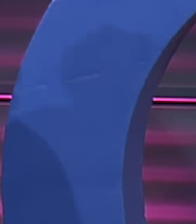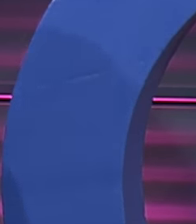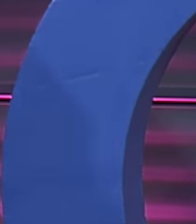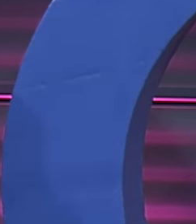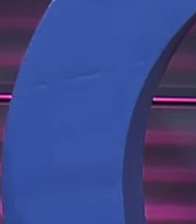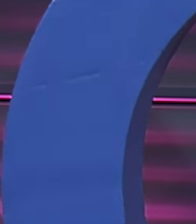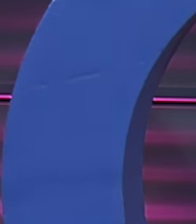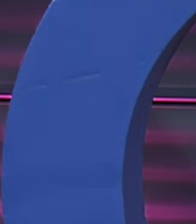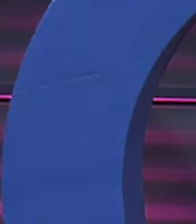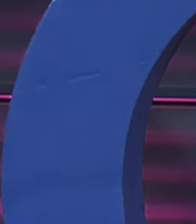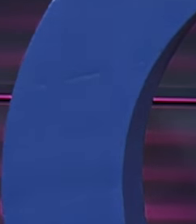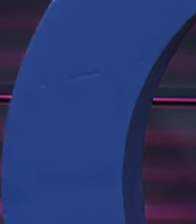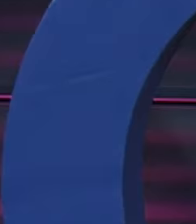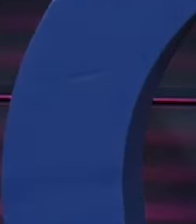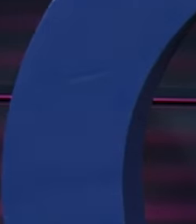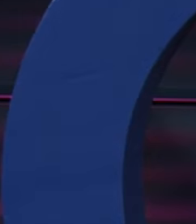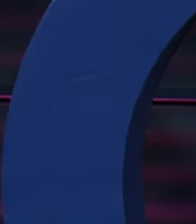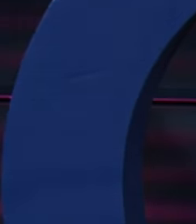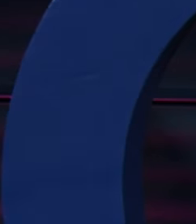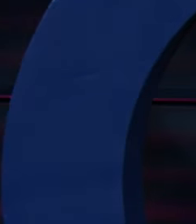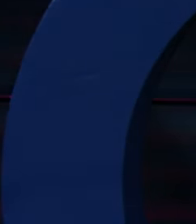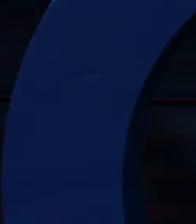out.